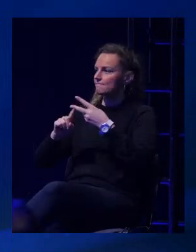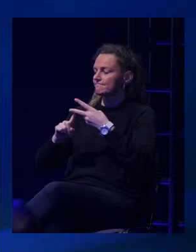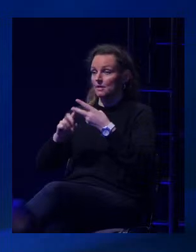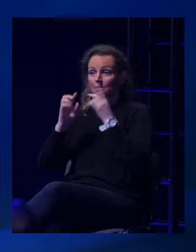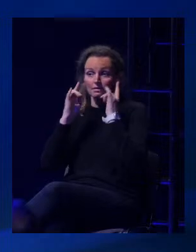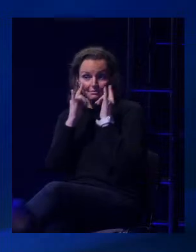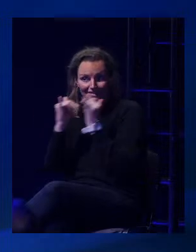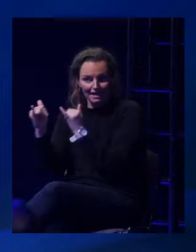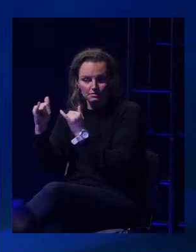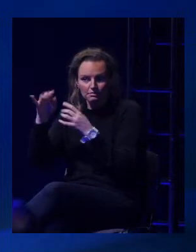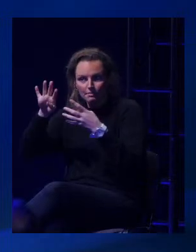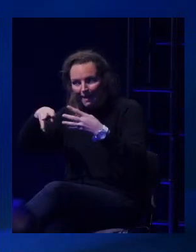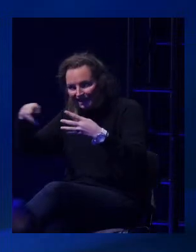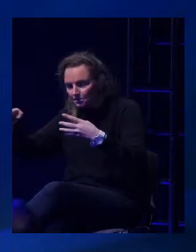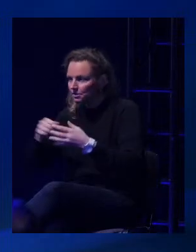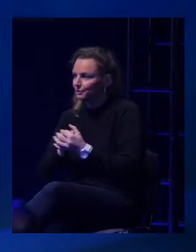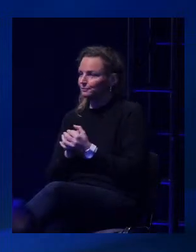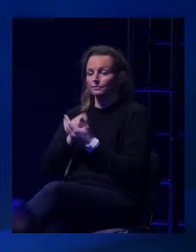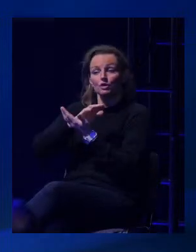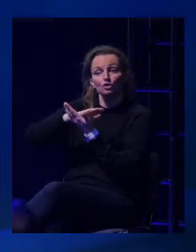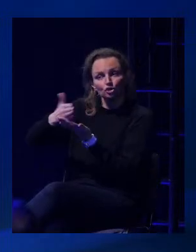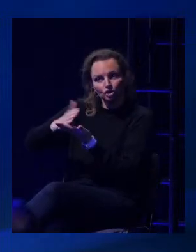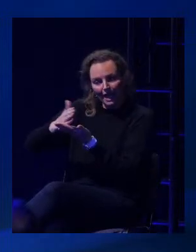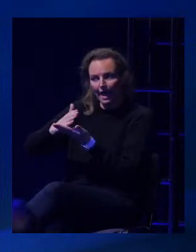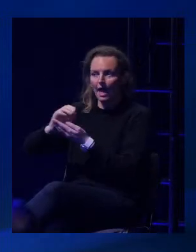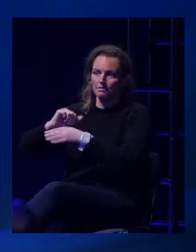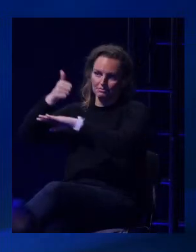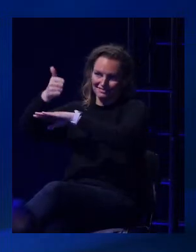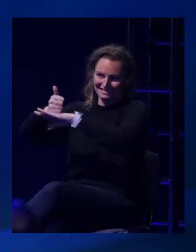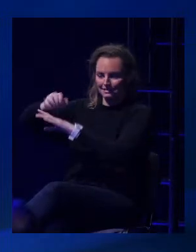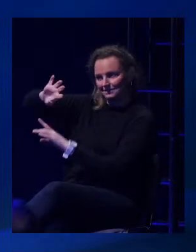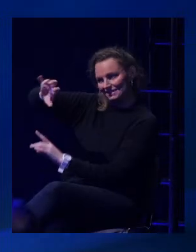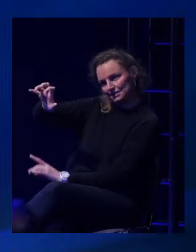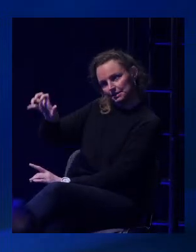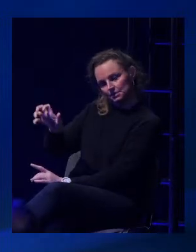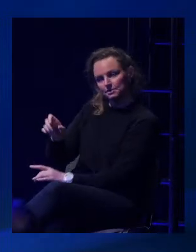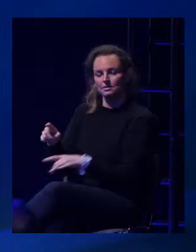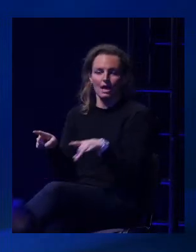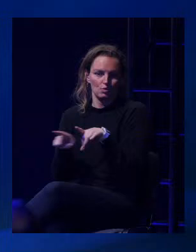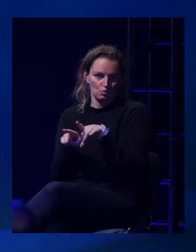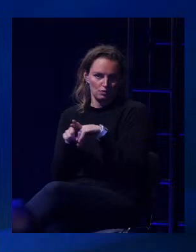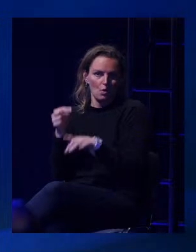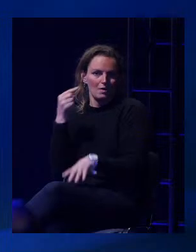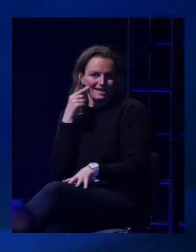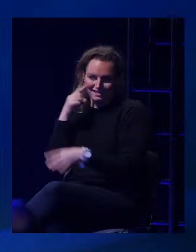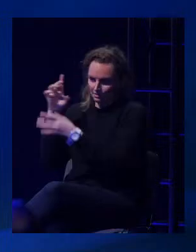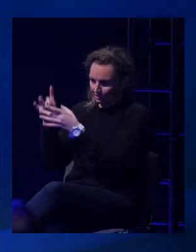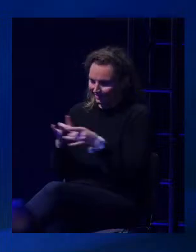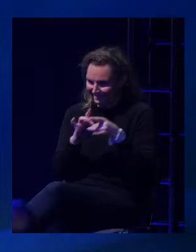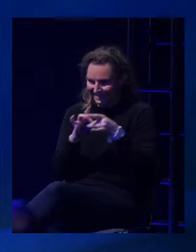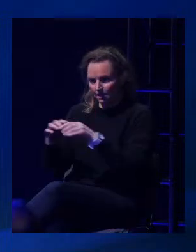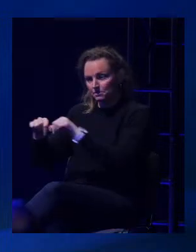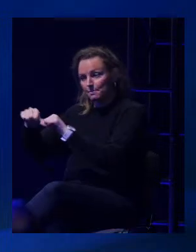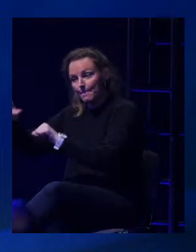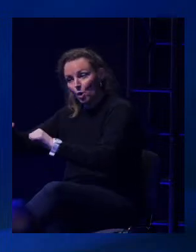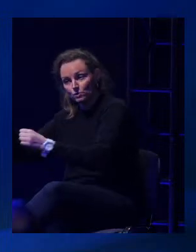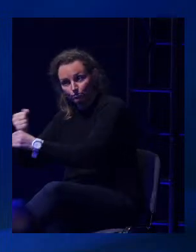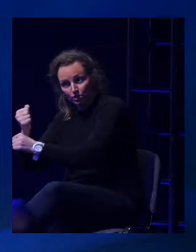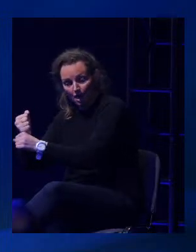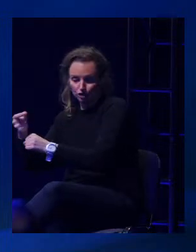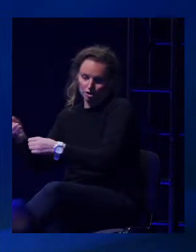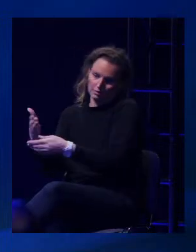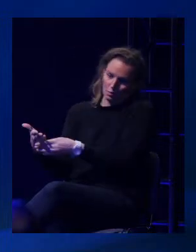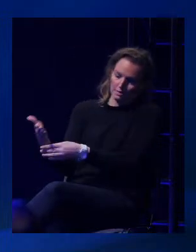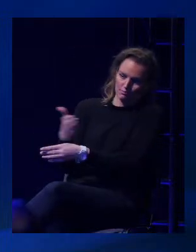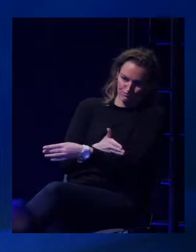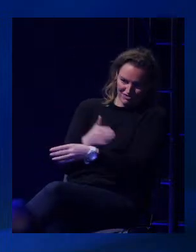share settings between other devices as well, and easily connect post-production with production, saving us money and time as we